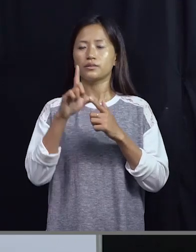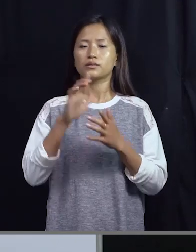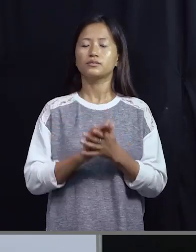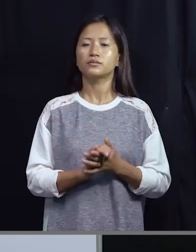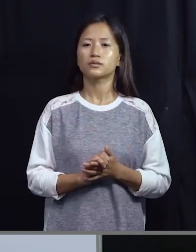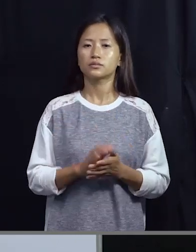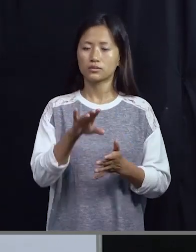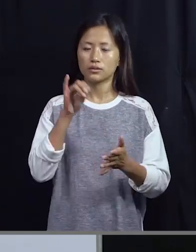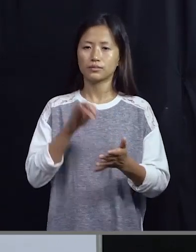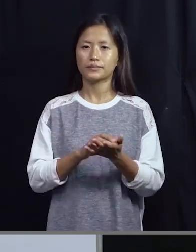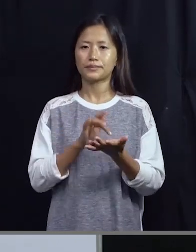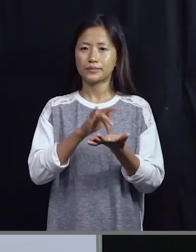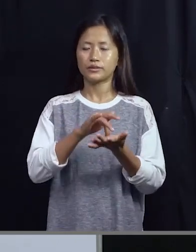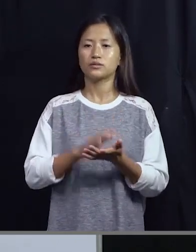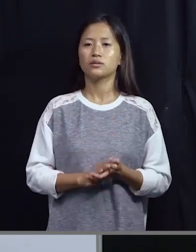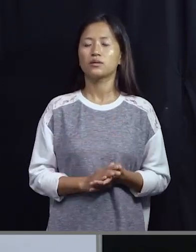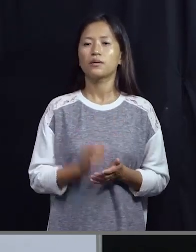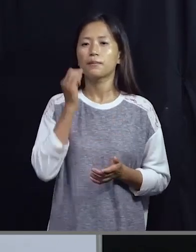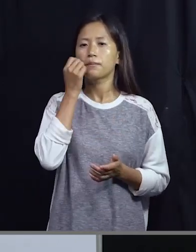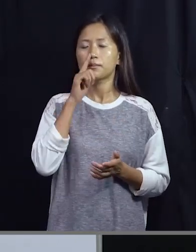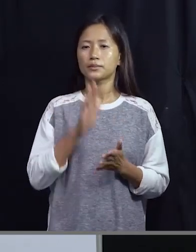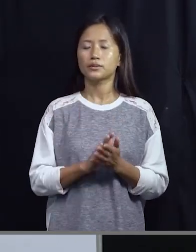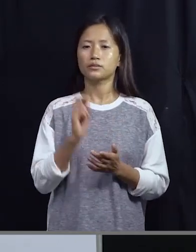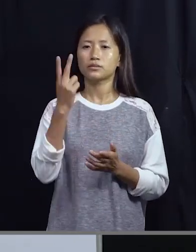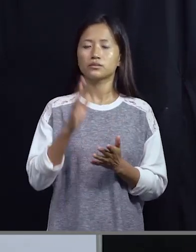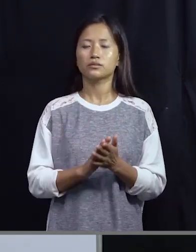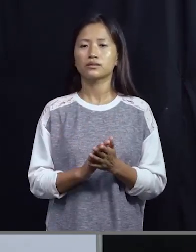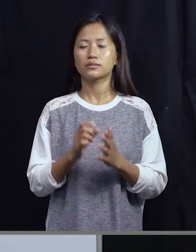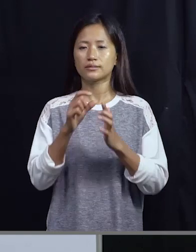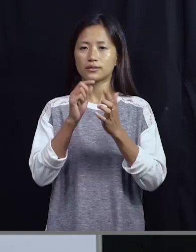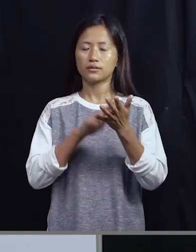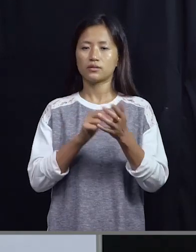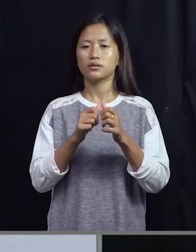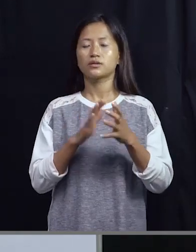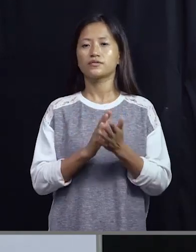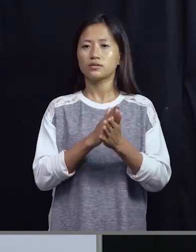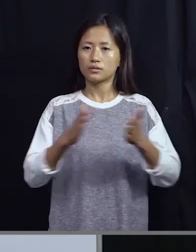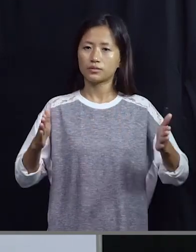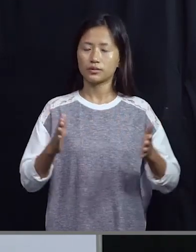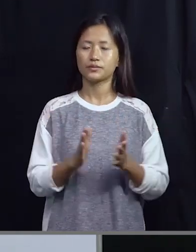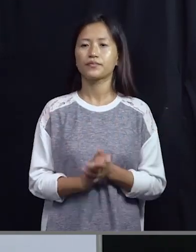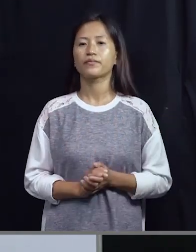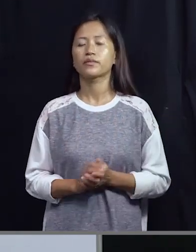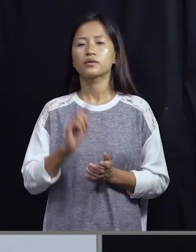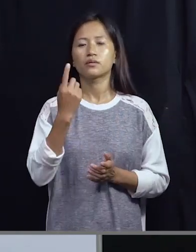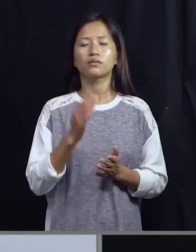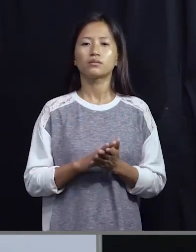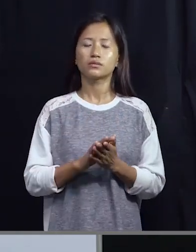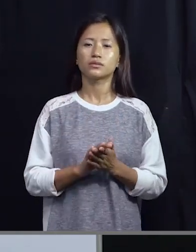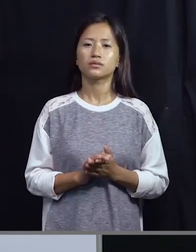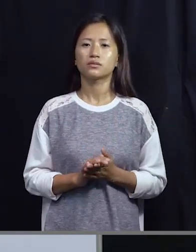that these two parental strands, the two strands of DNA has to separate. They have to separate, and only then